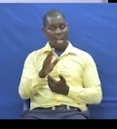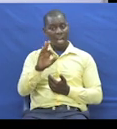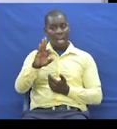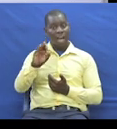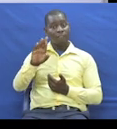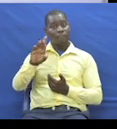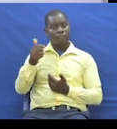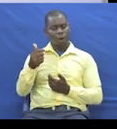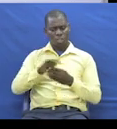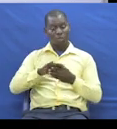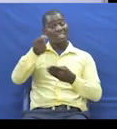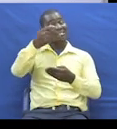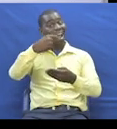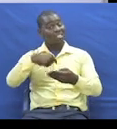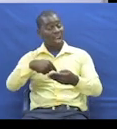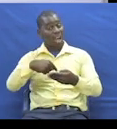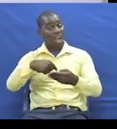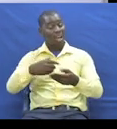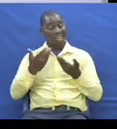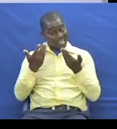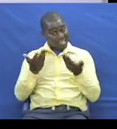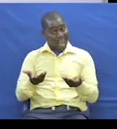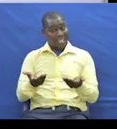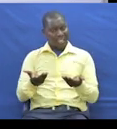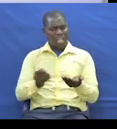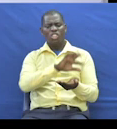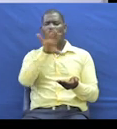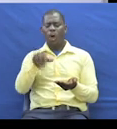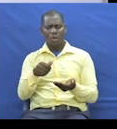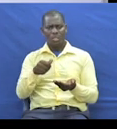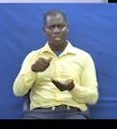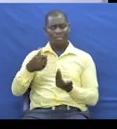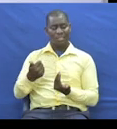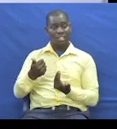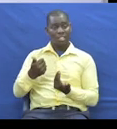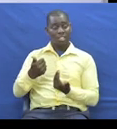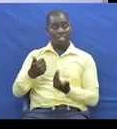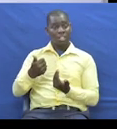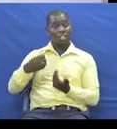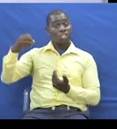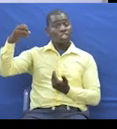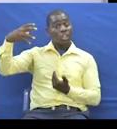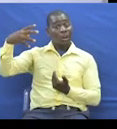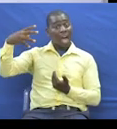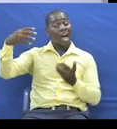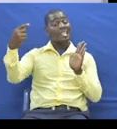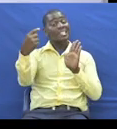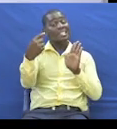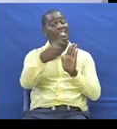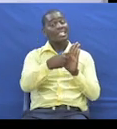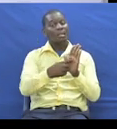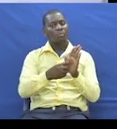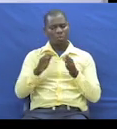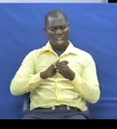that structure as we see there, that in the solar system is having the planets